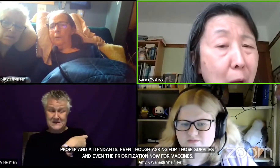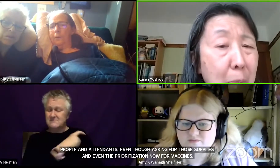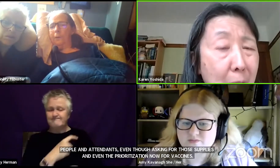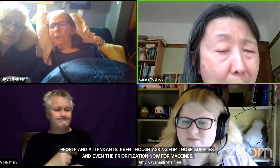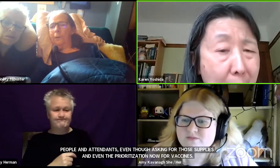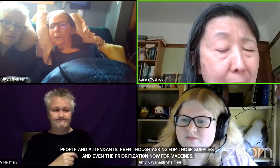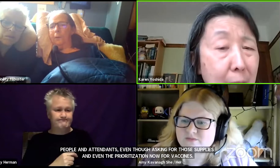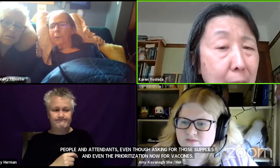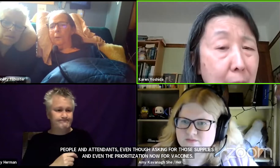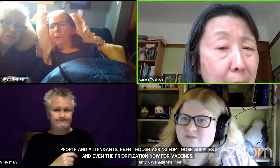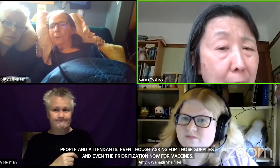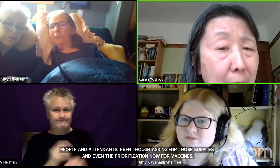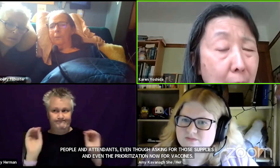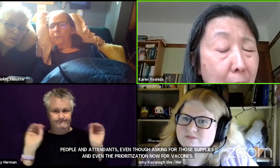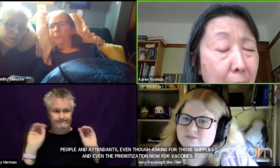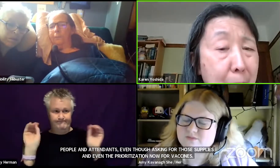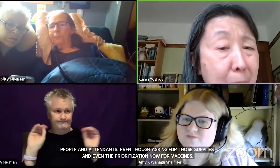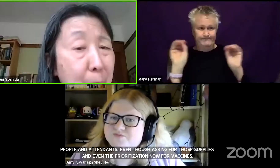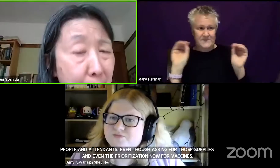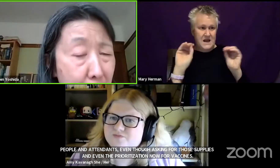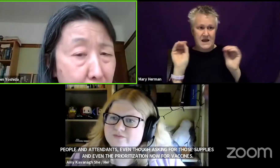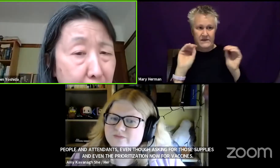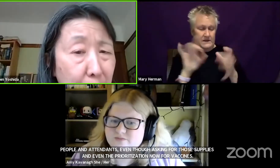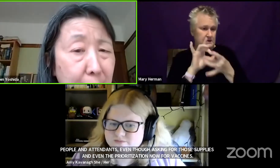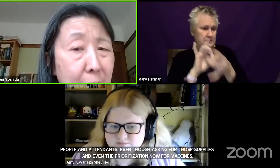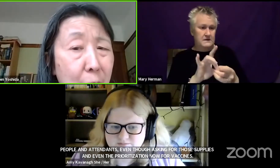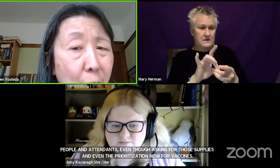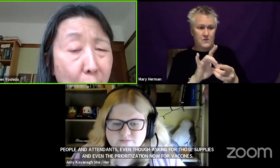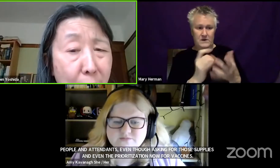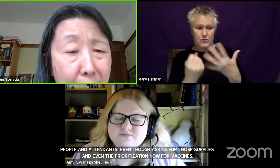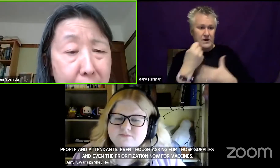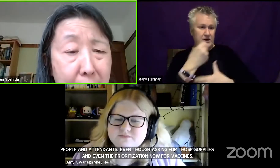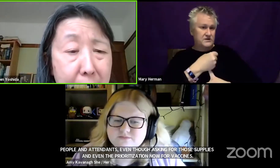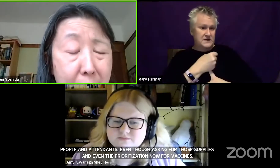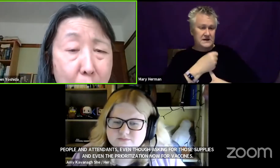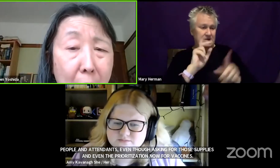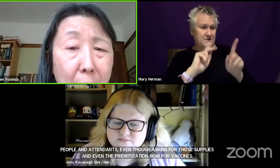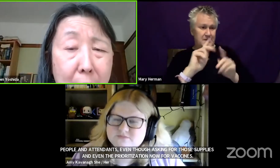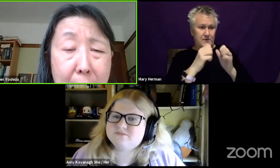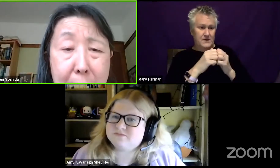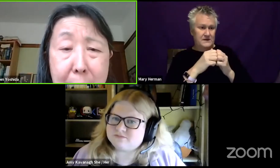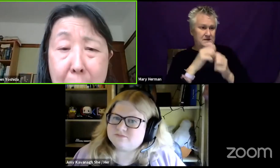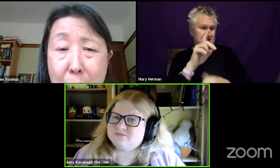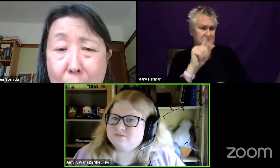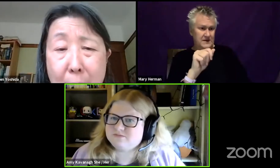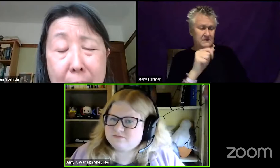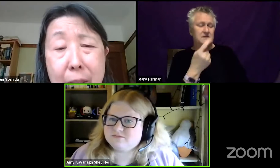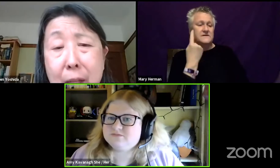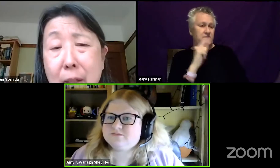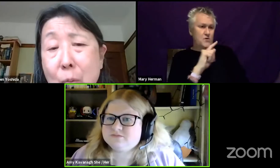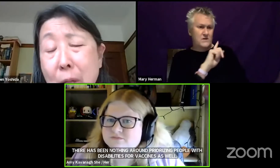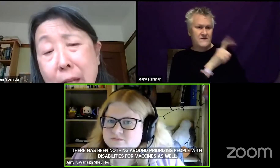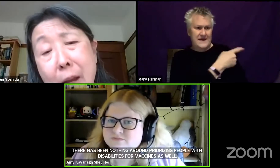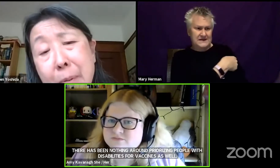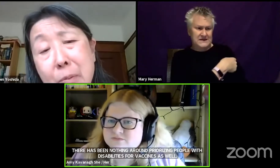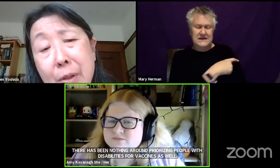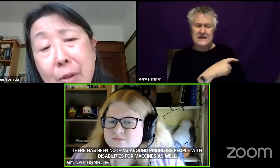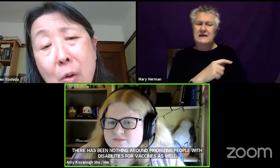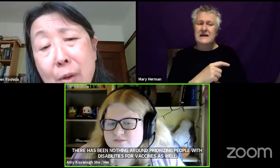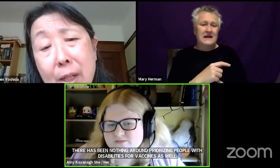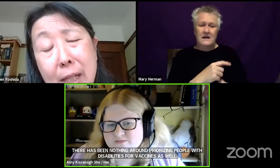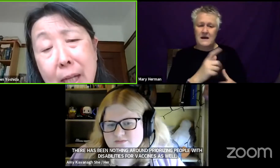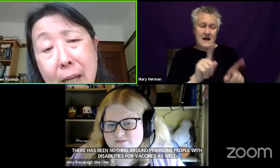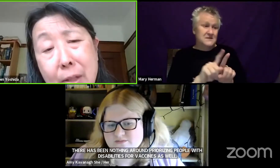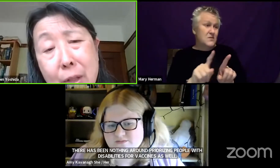nothing around prioritizing people with disabilities for vaccines as well. Mm-hmm. So you're right. I think what's happened